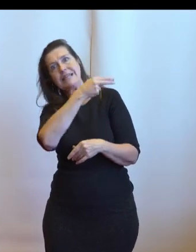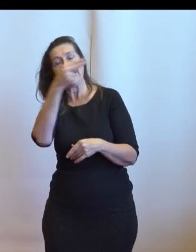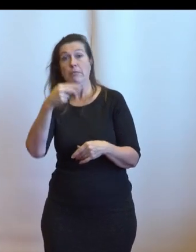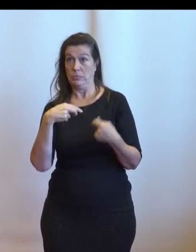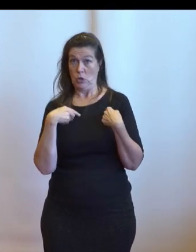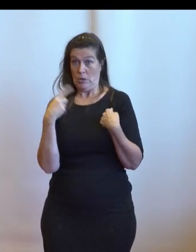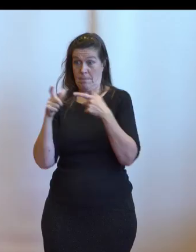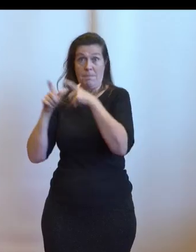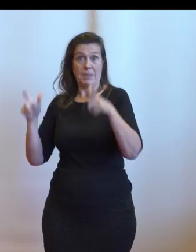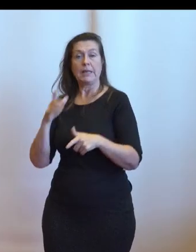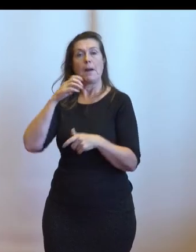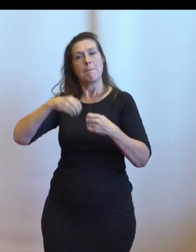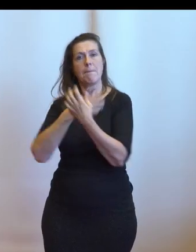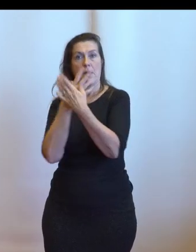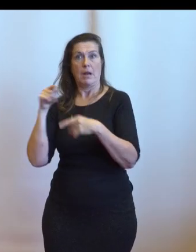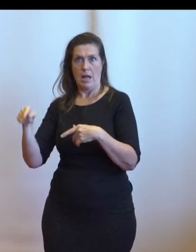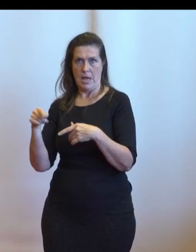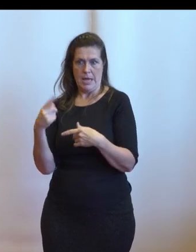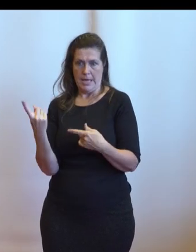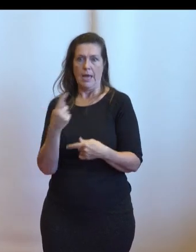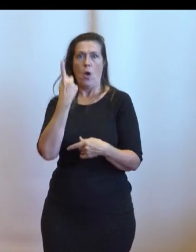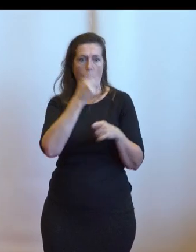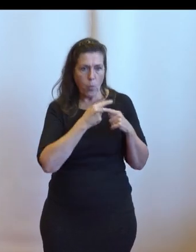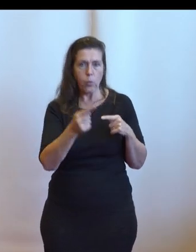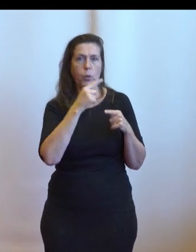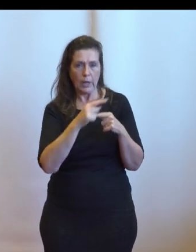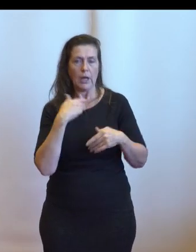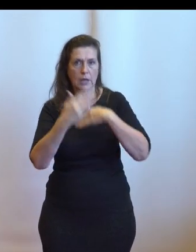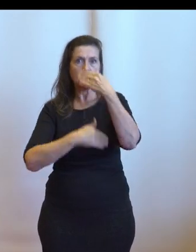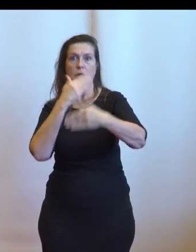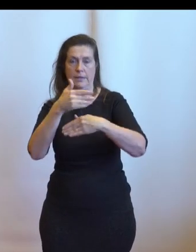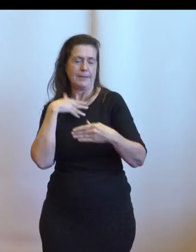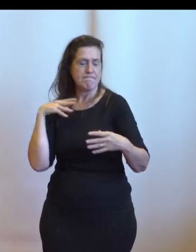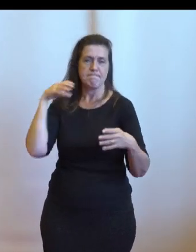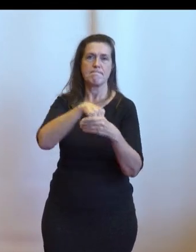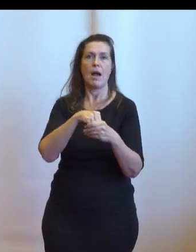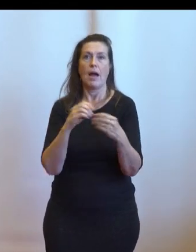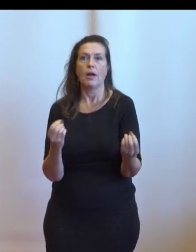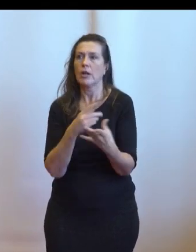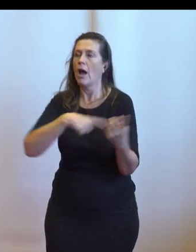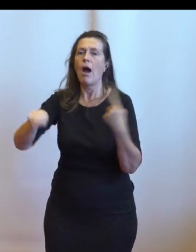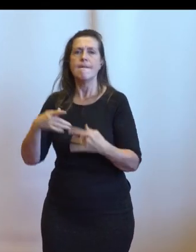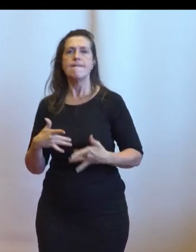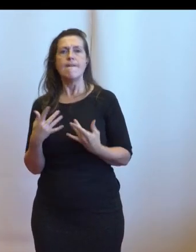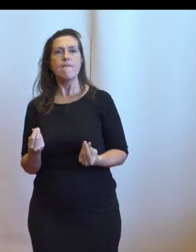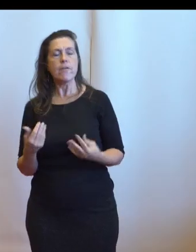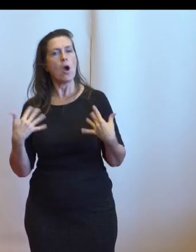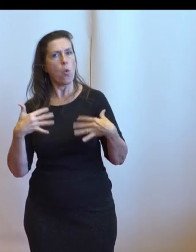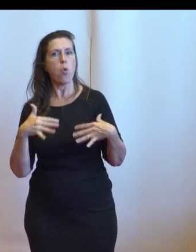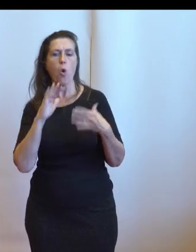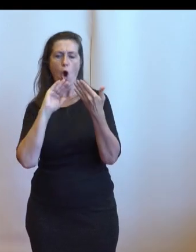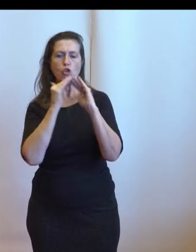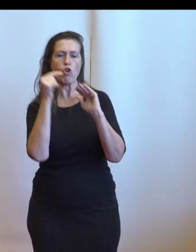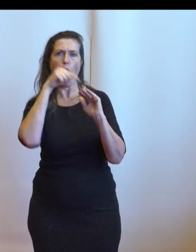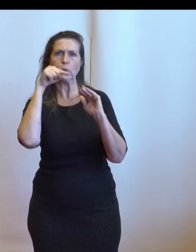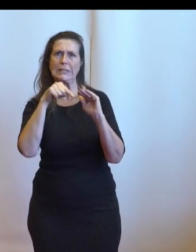big organisations that are part of that on a weekly basis, and really creates a sense that we're part of a community, that we want to be